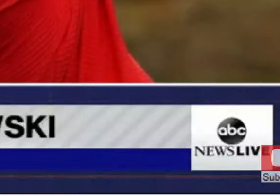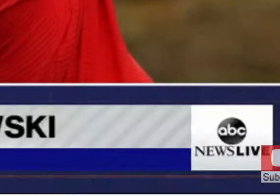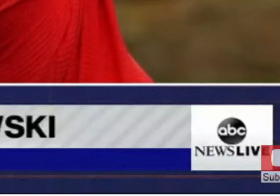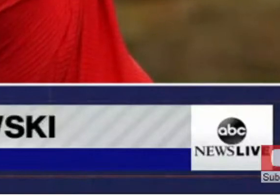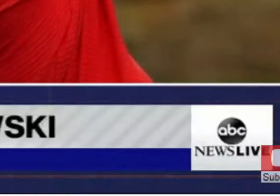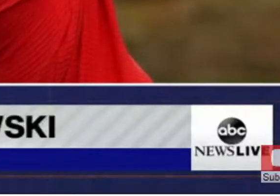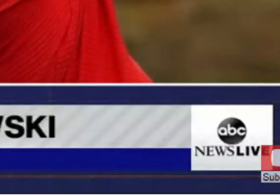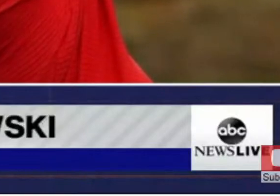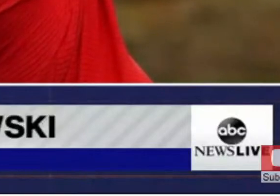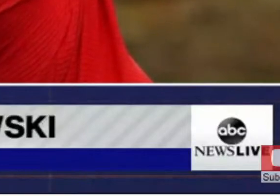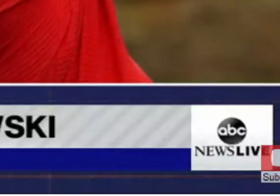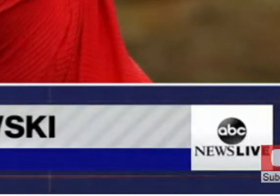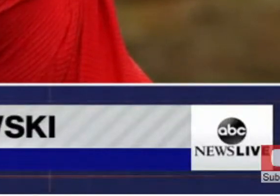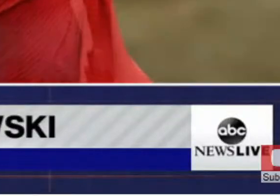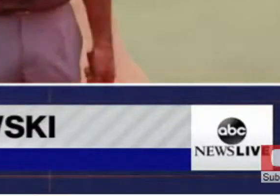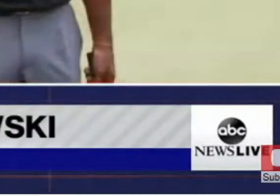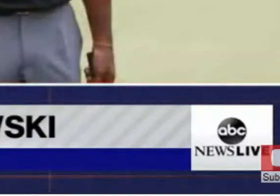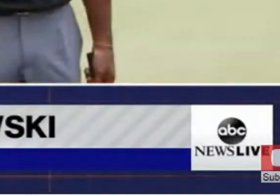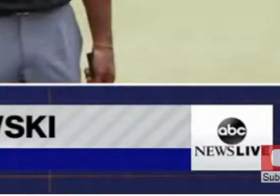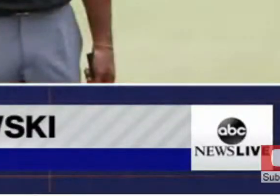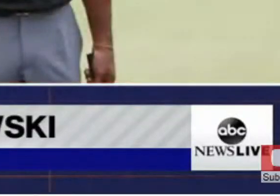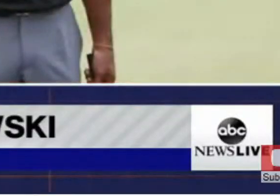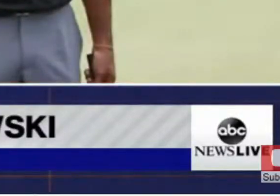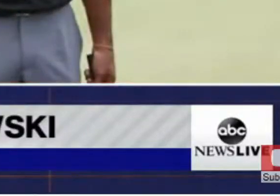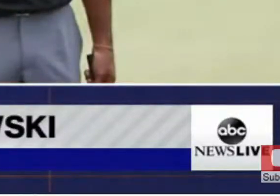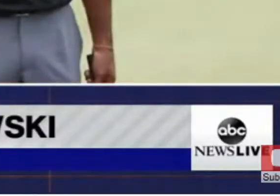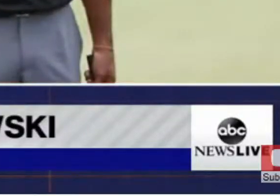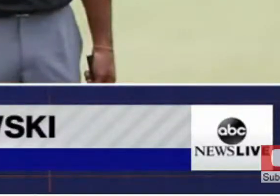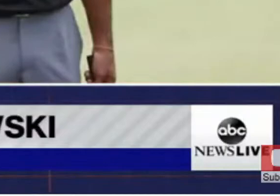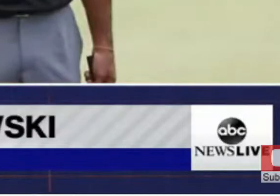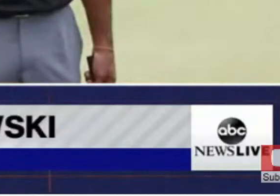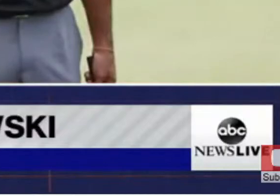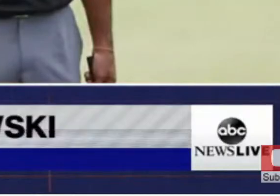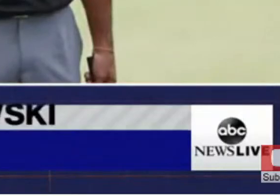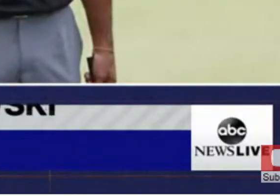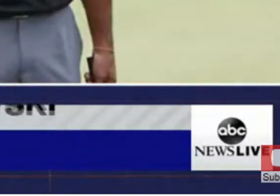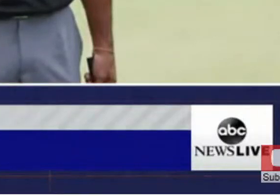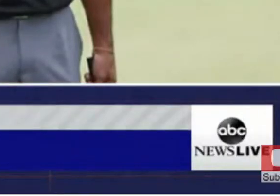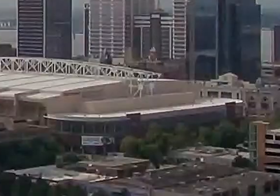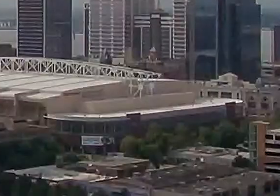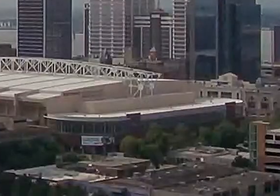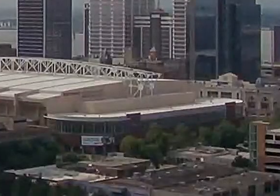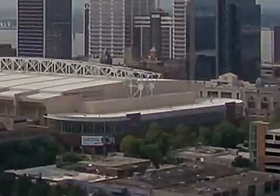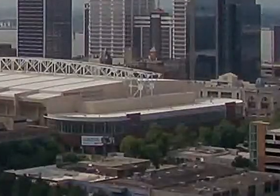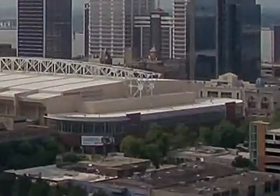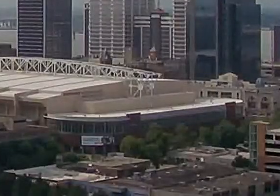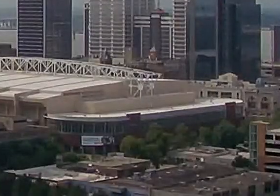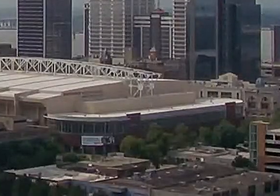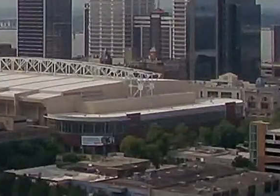than that specific description. His agent, Mark Steinberg,